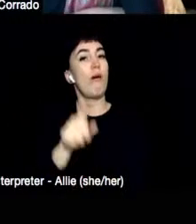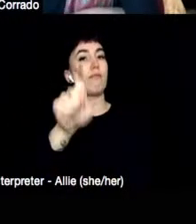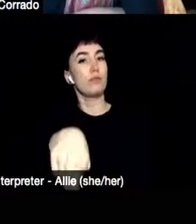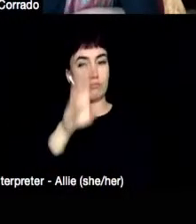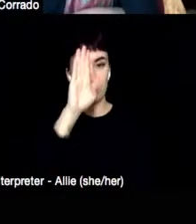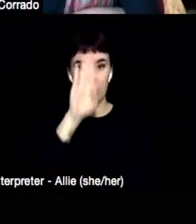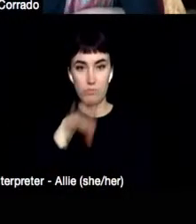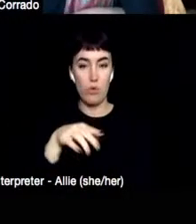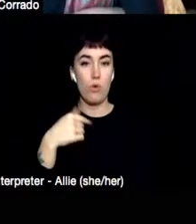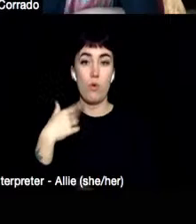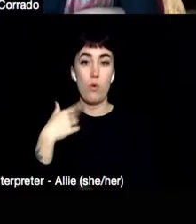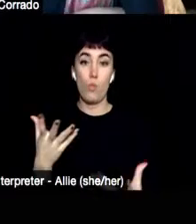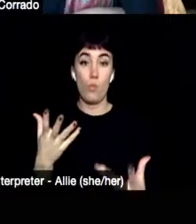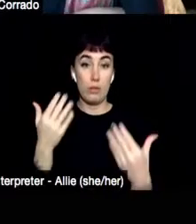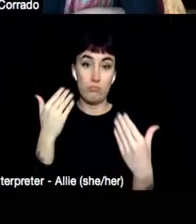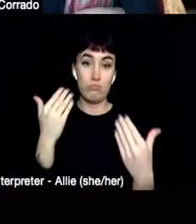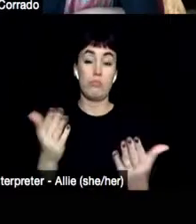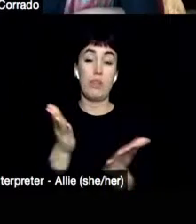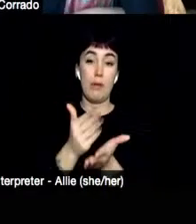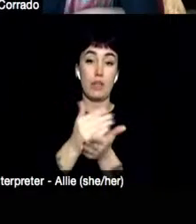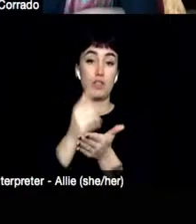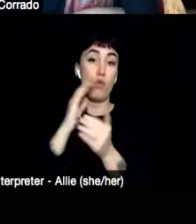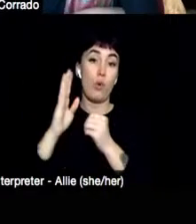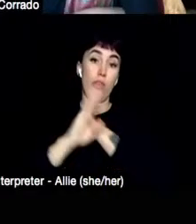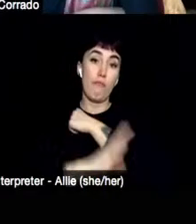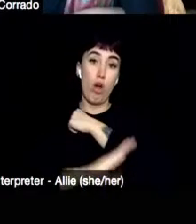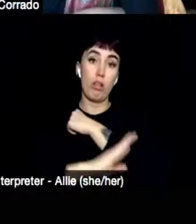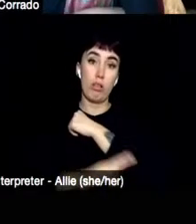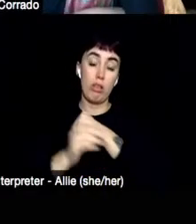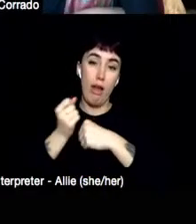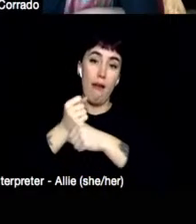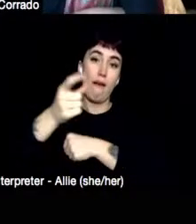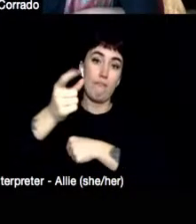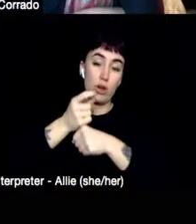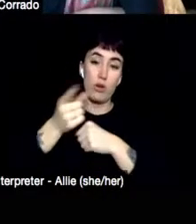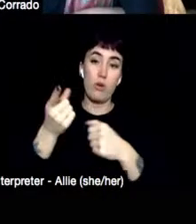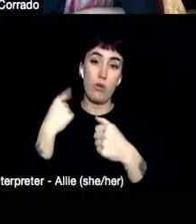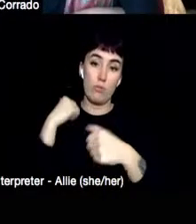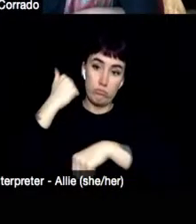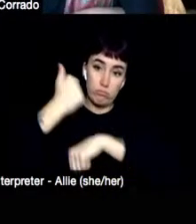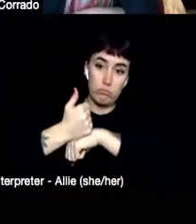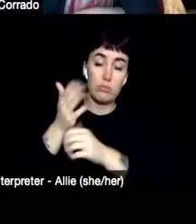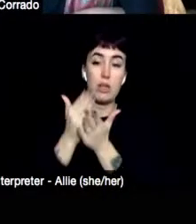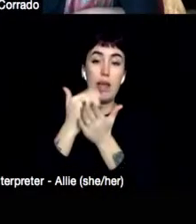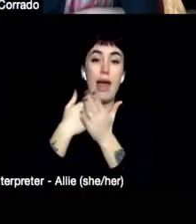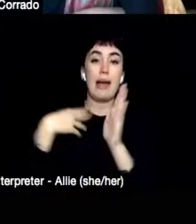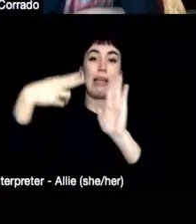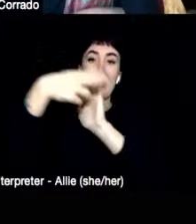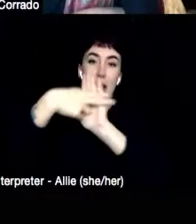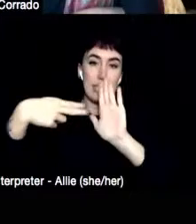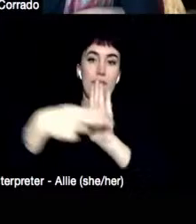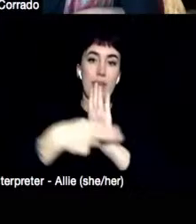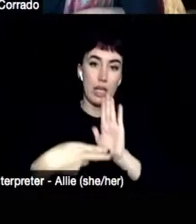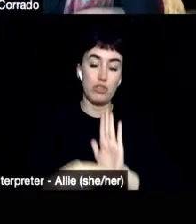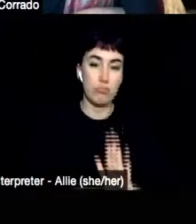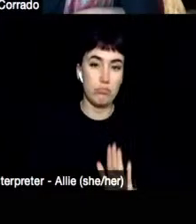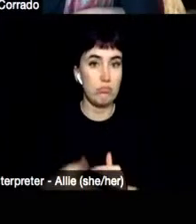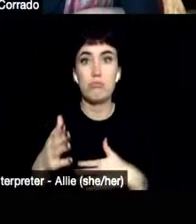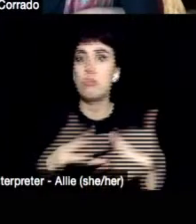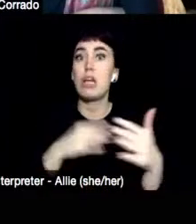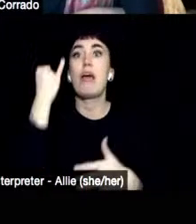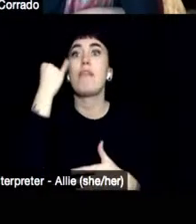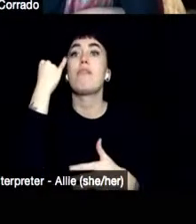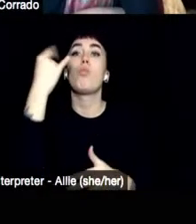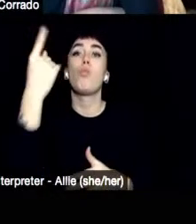knows, when we adopt our budget in the fall each year, we adopt that budget by classification. So even if one of